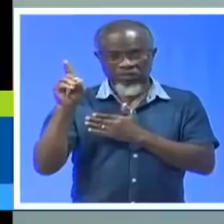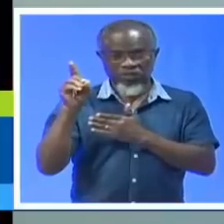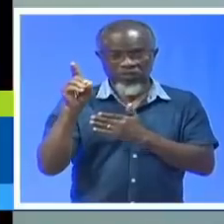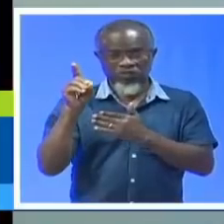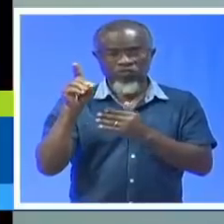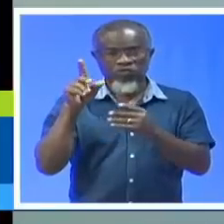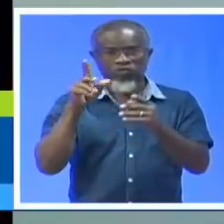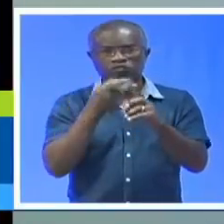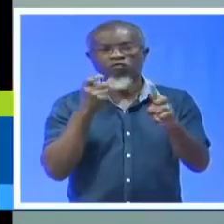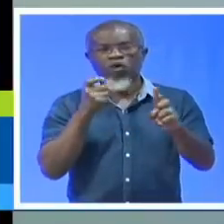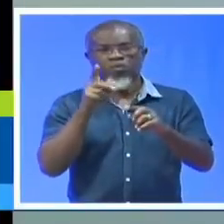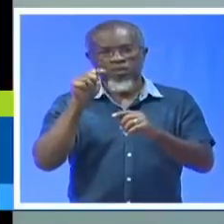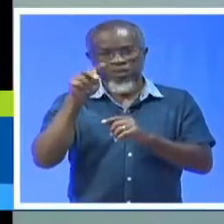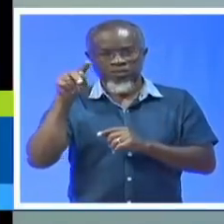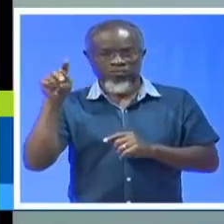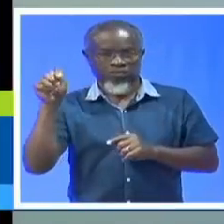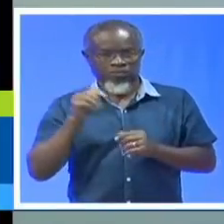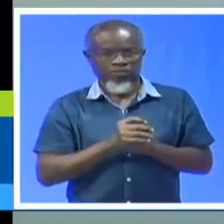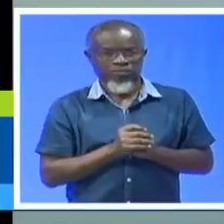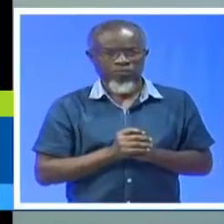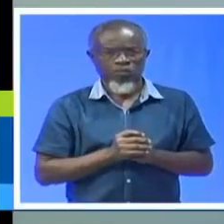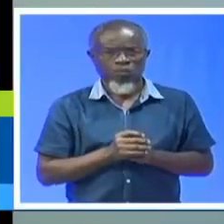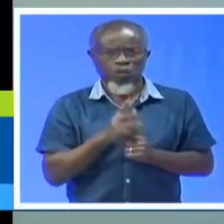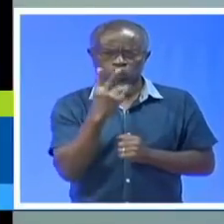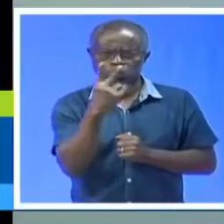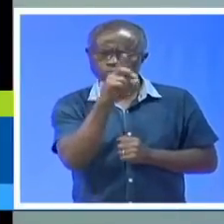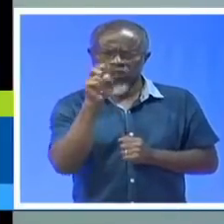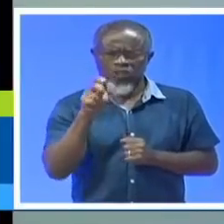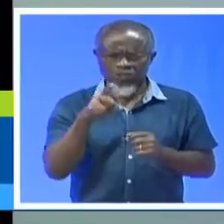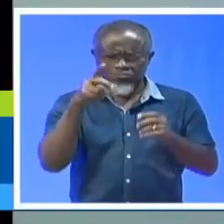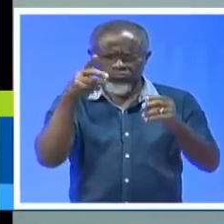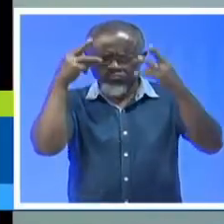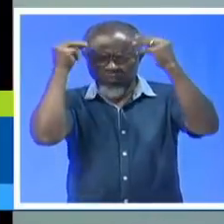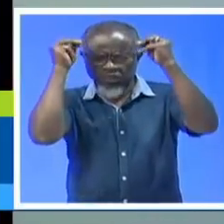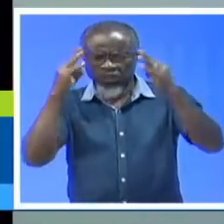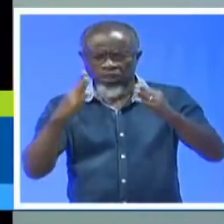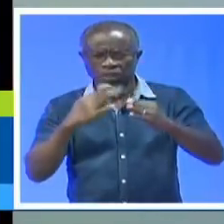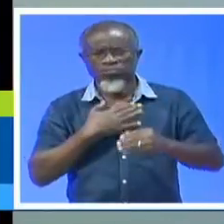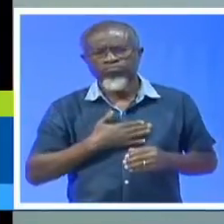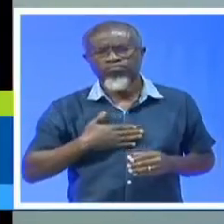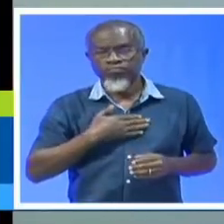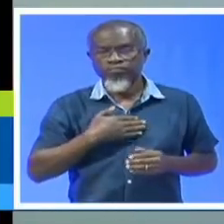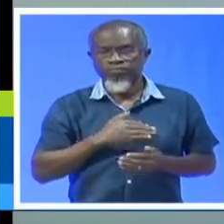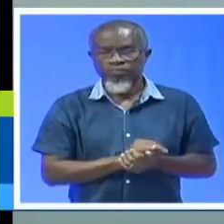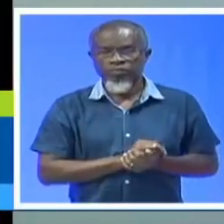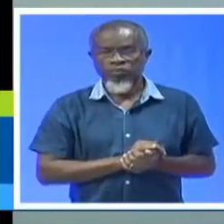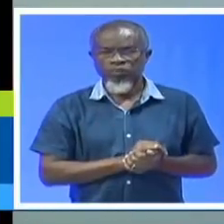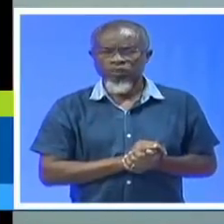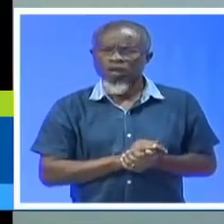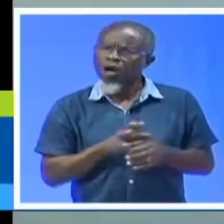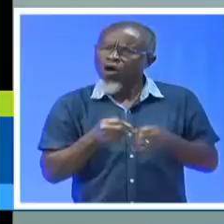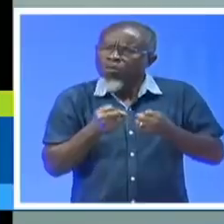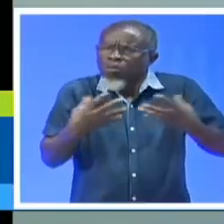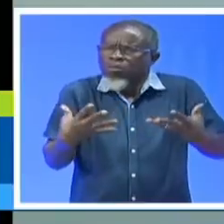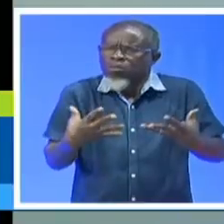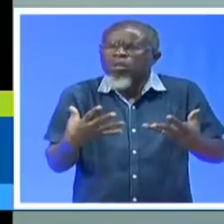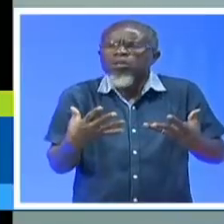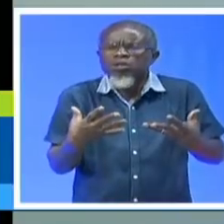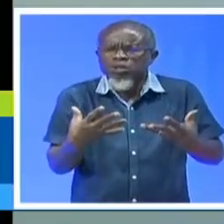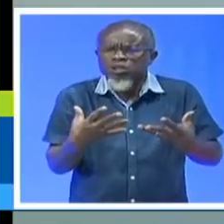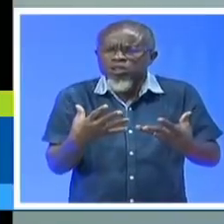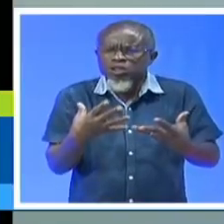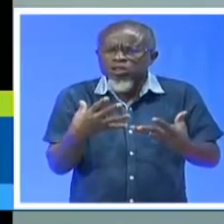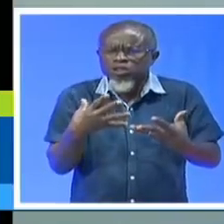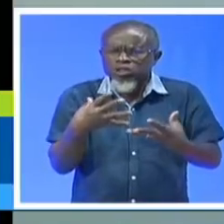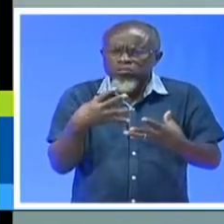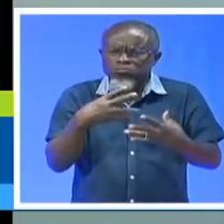I have two quick questions for Minister Dialsing. Minister, can you tell us how many healthcare workers have passed from COVID since they've been